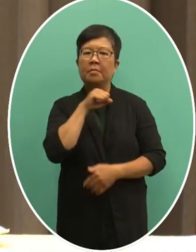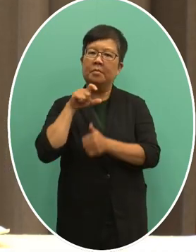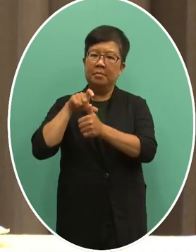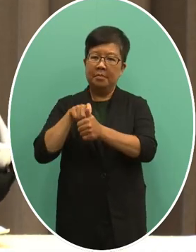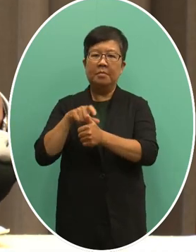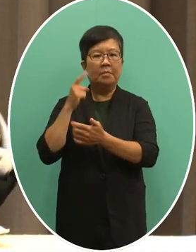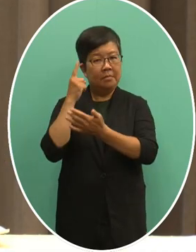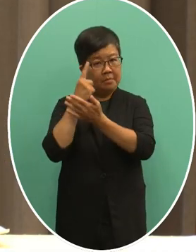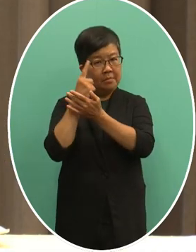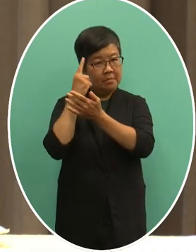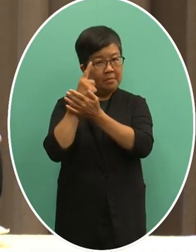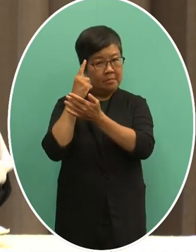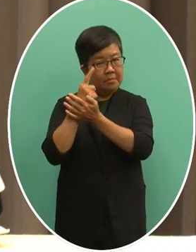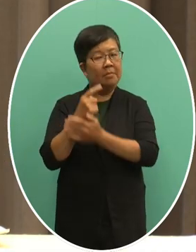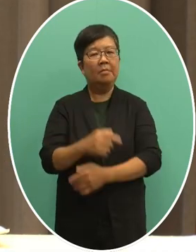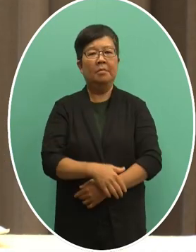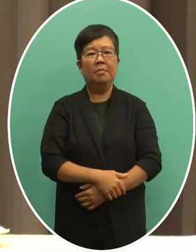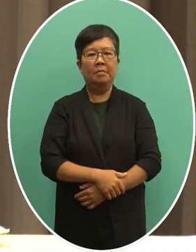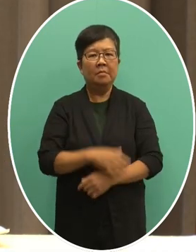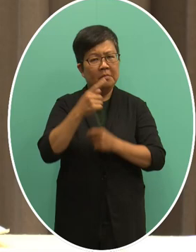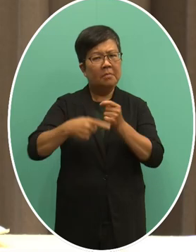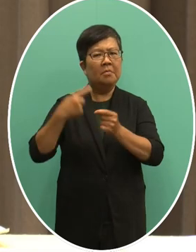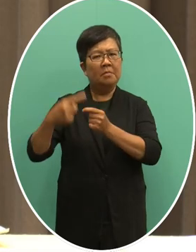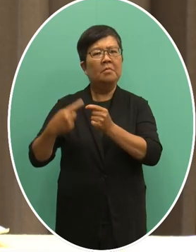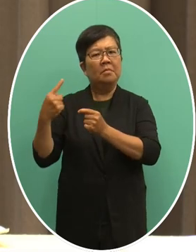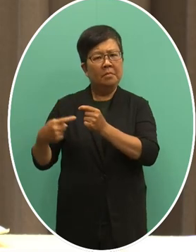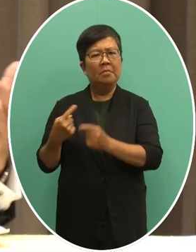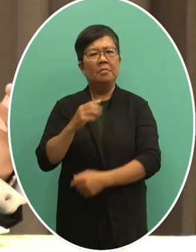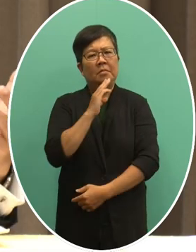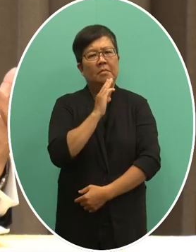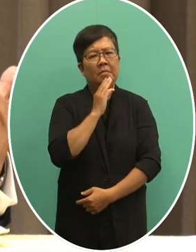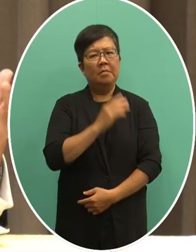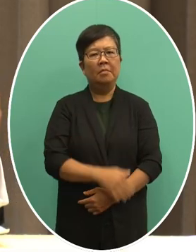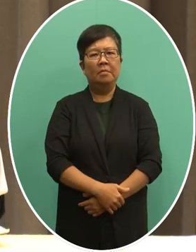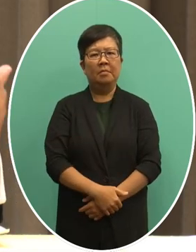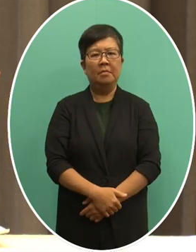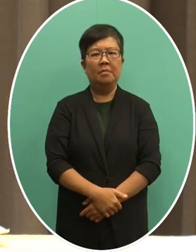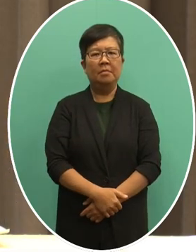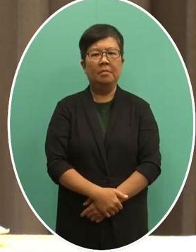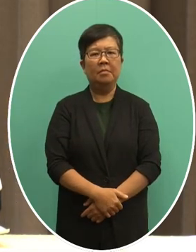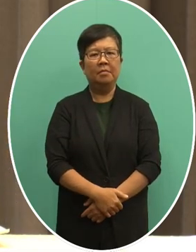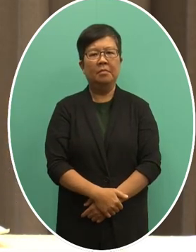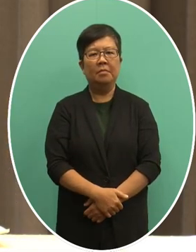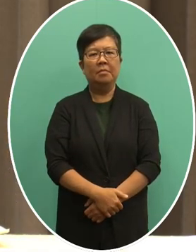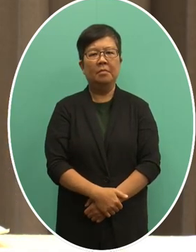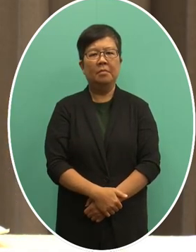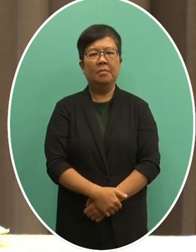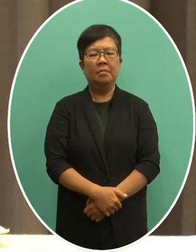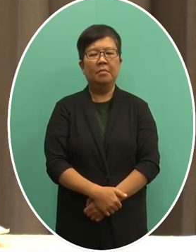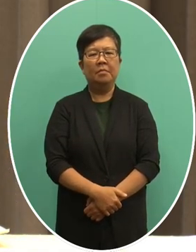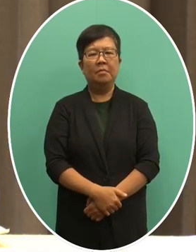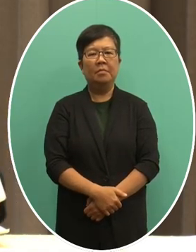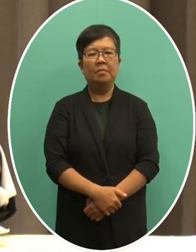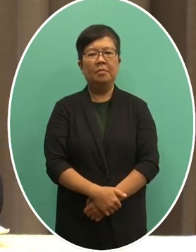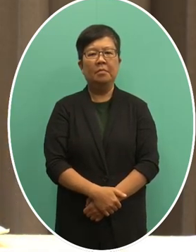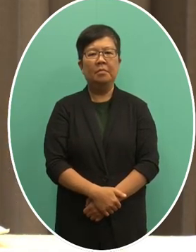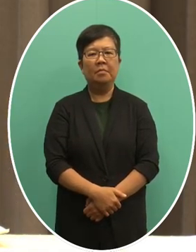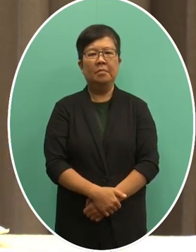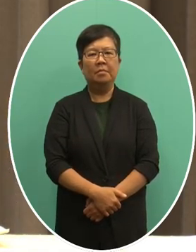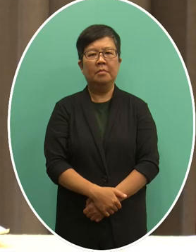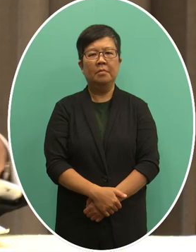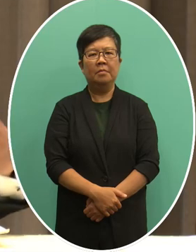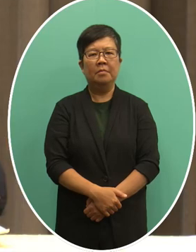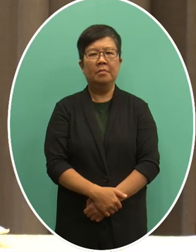every day they have thousands of thousands of tons, 50% even more, the goods and energy going